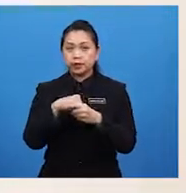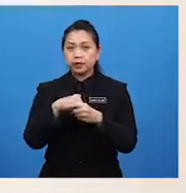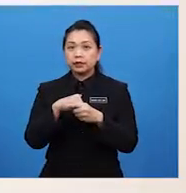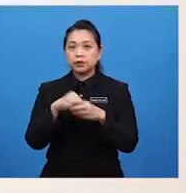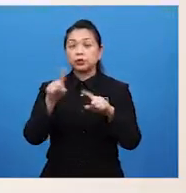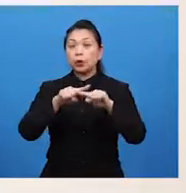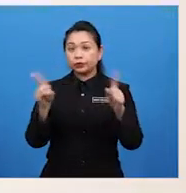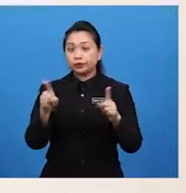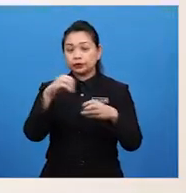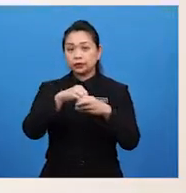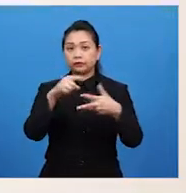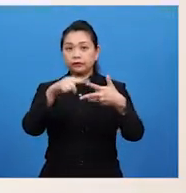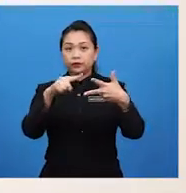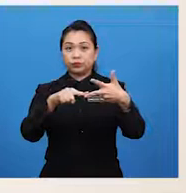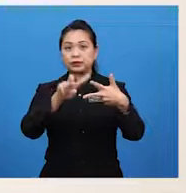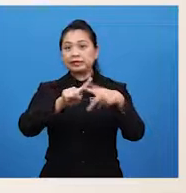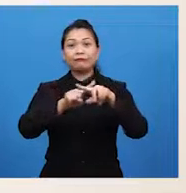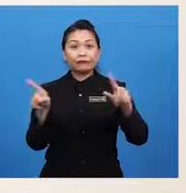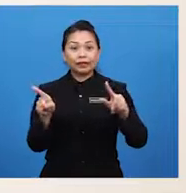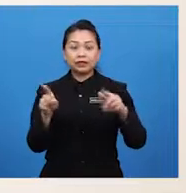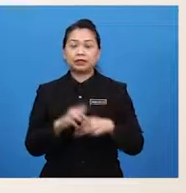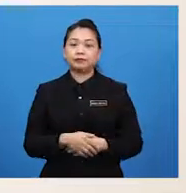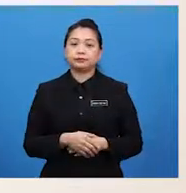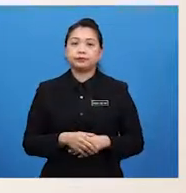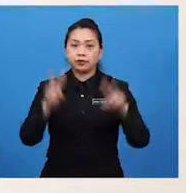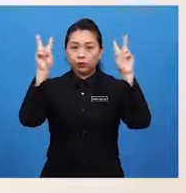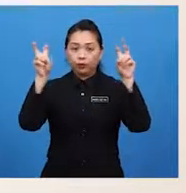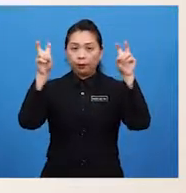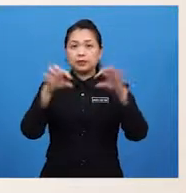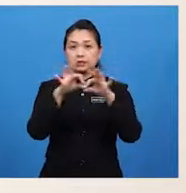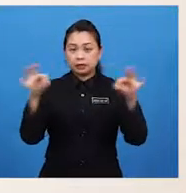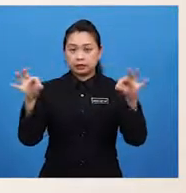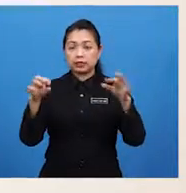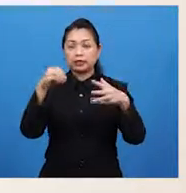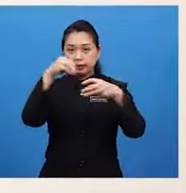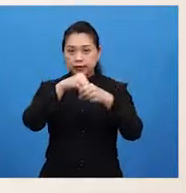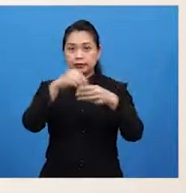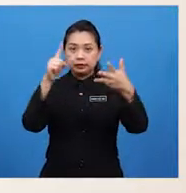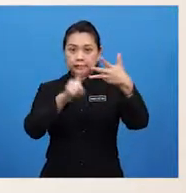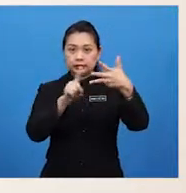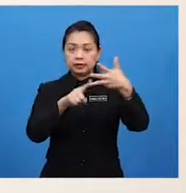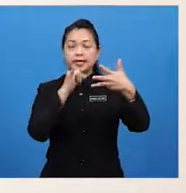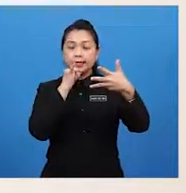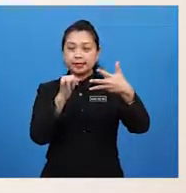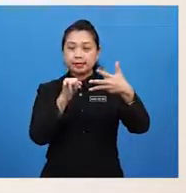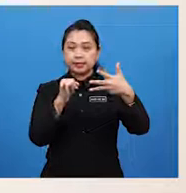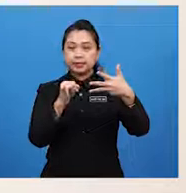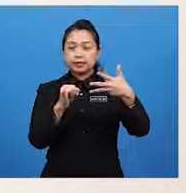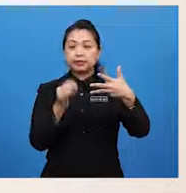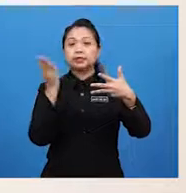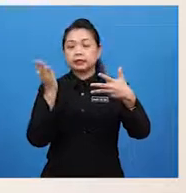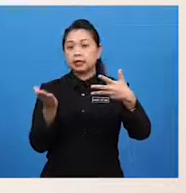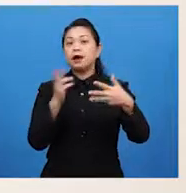two points. The topic sentence in this paragraph is, "There